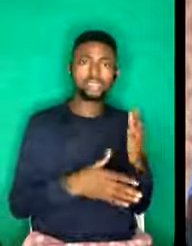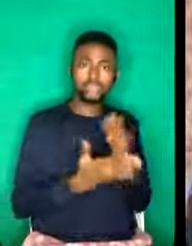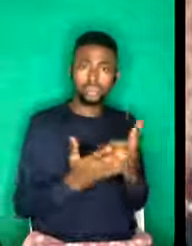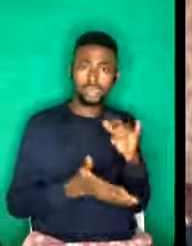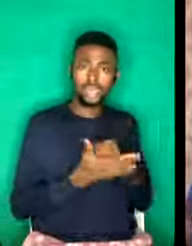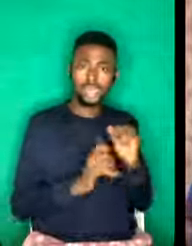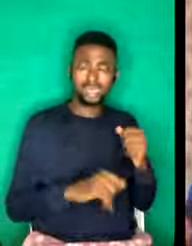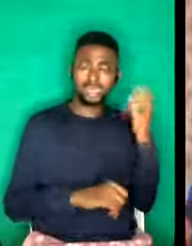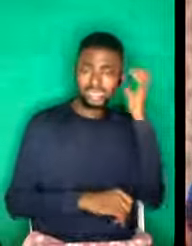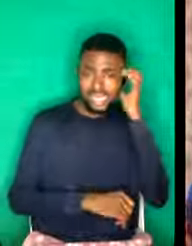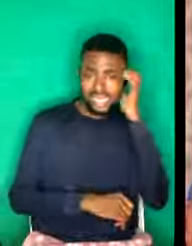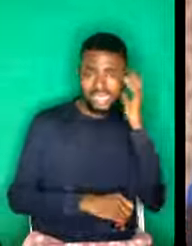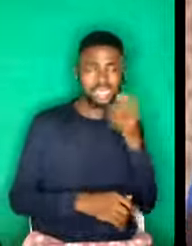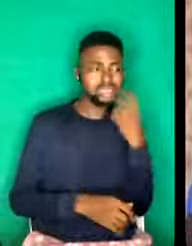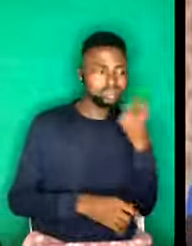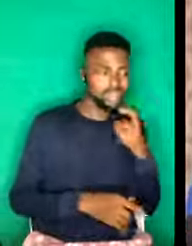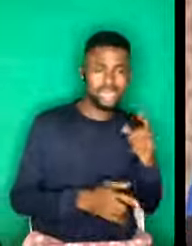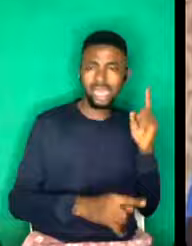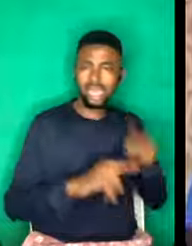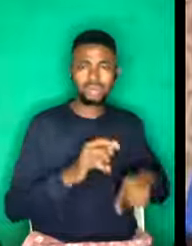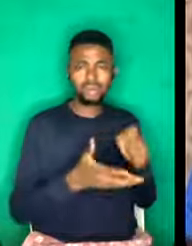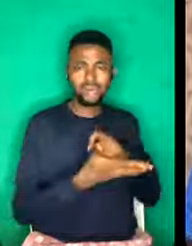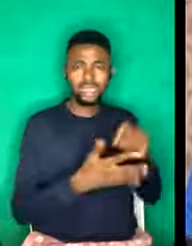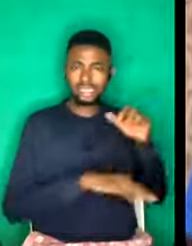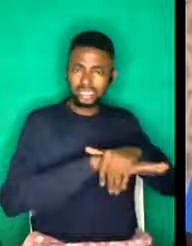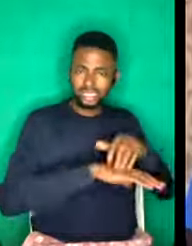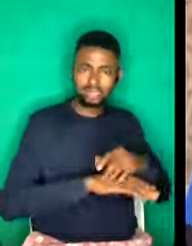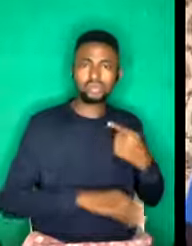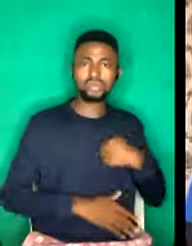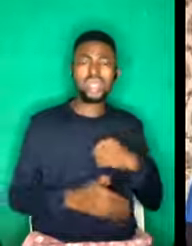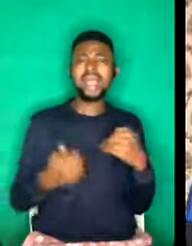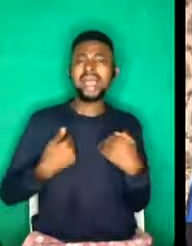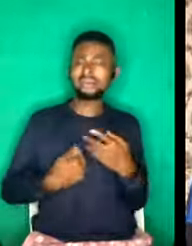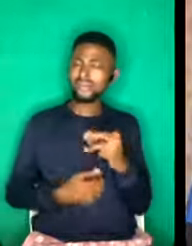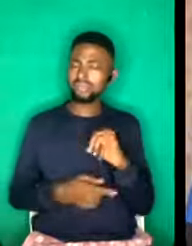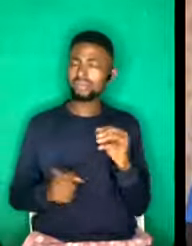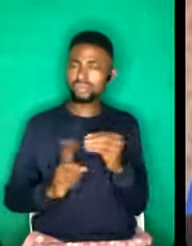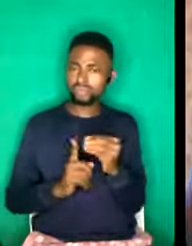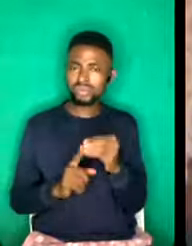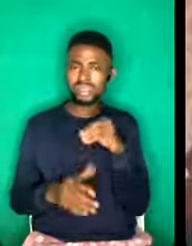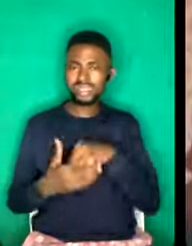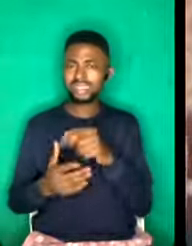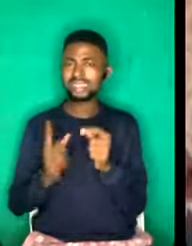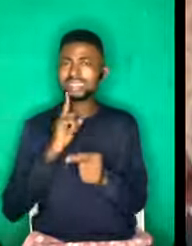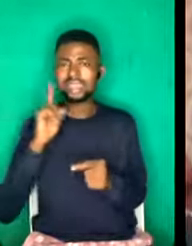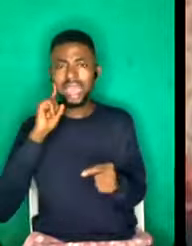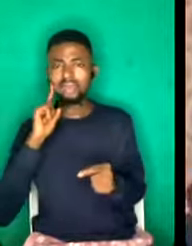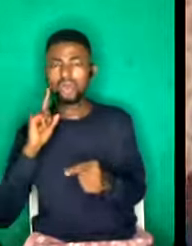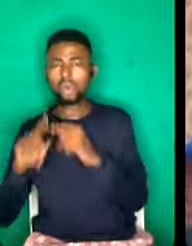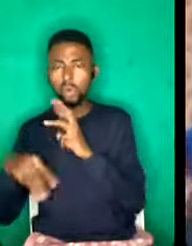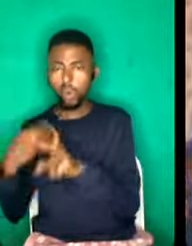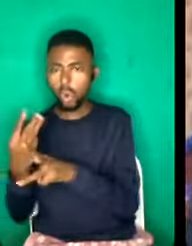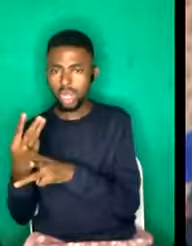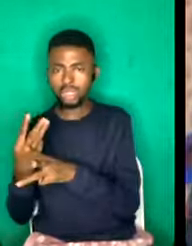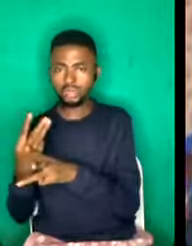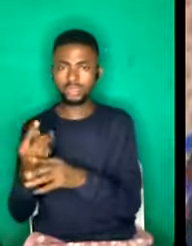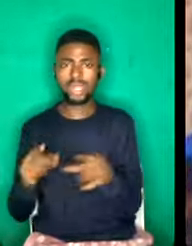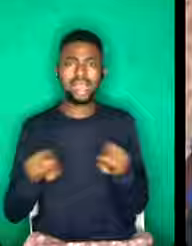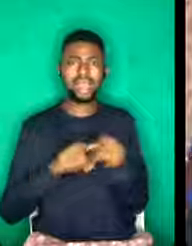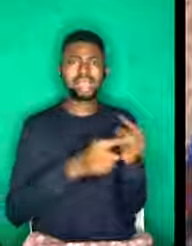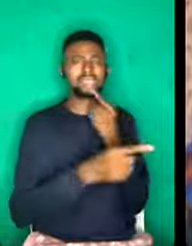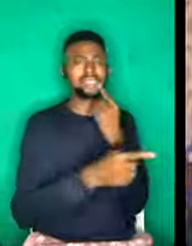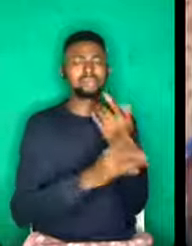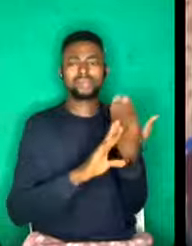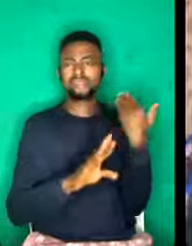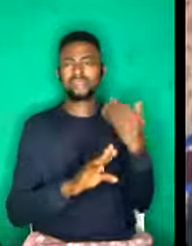course, write in English. We have them too in the hearing world, in the deaf world rather. Like I said earlier, it's nothing